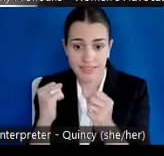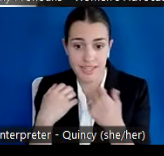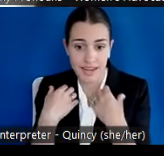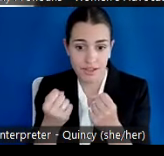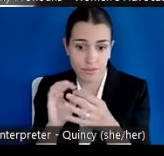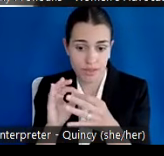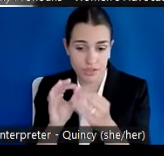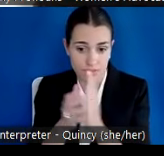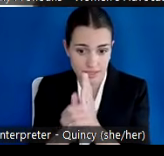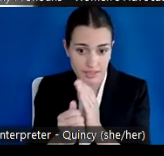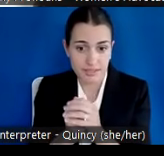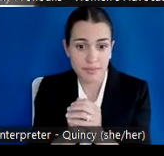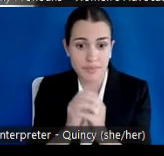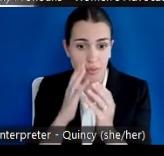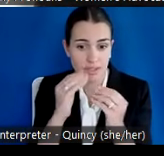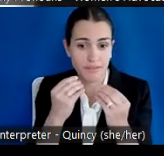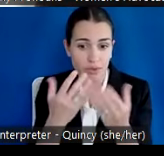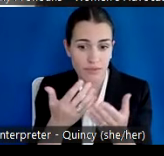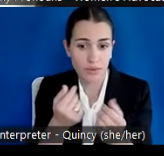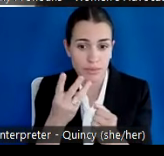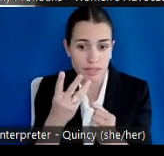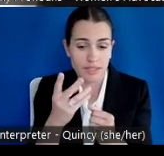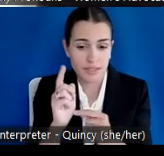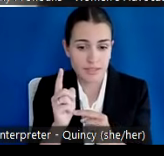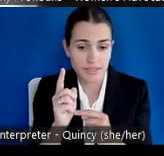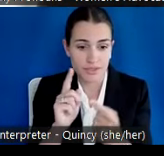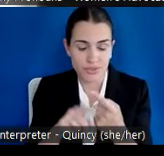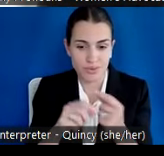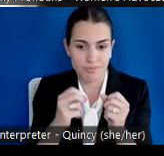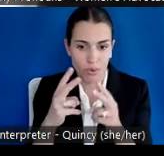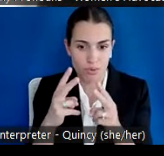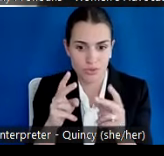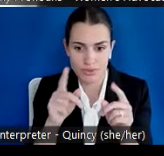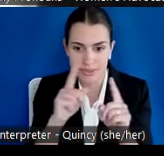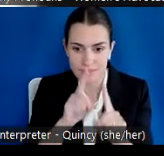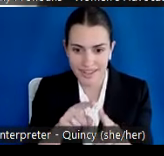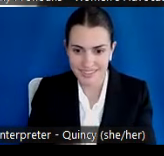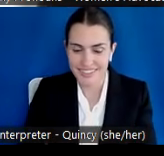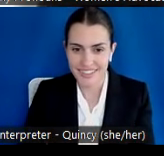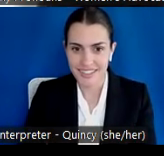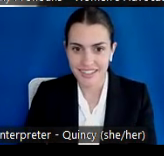skills. So I'll give folks a couple seconds here to put their response.